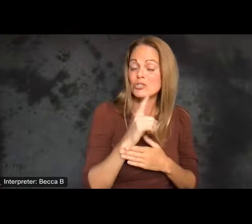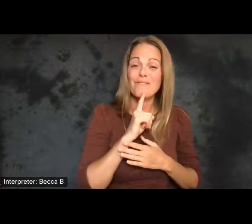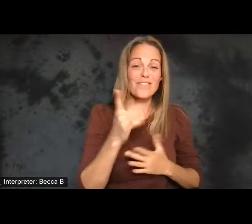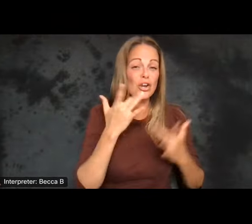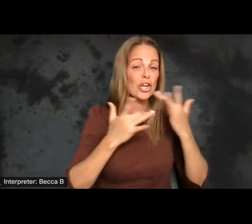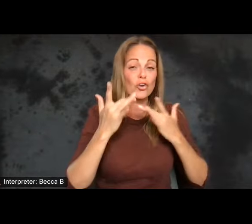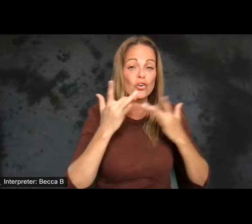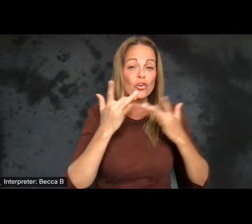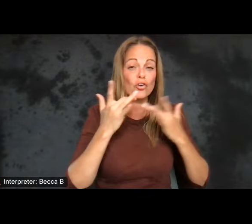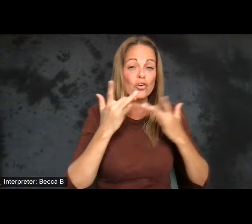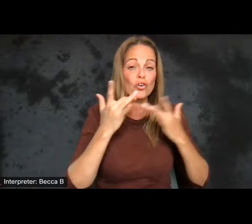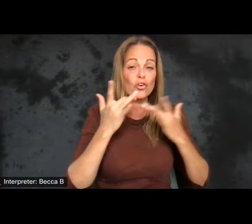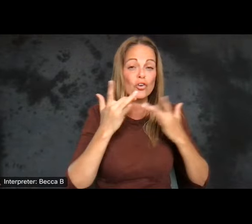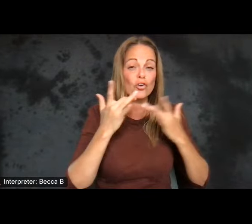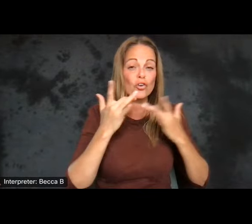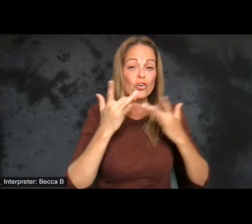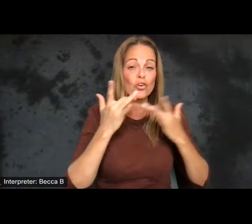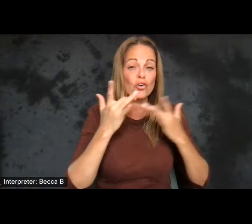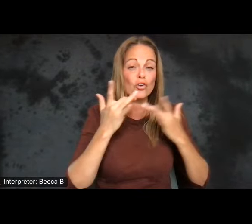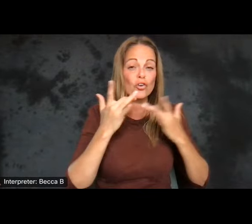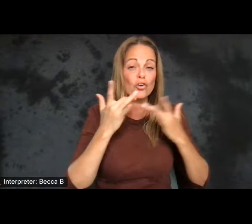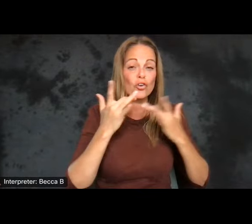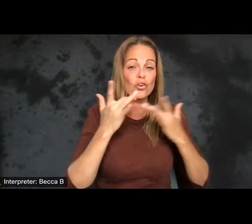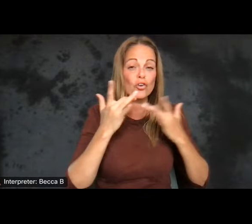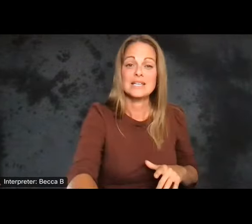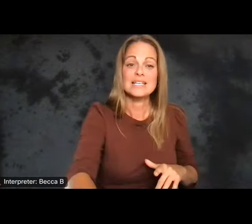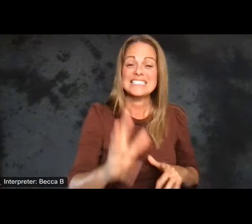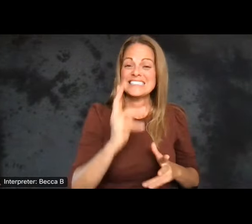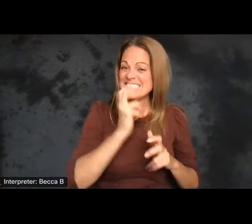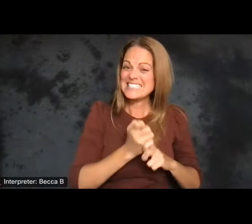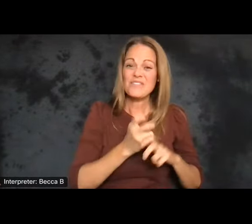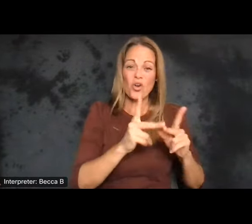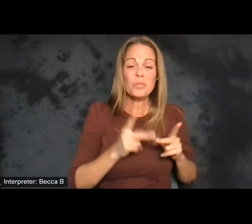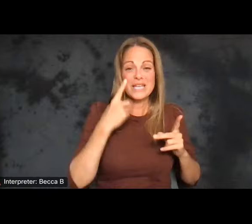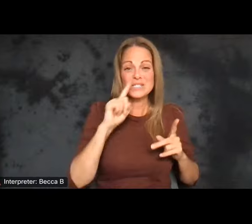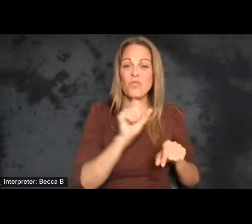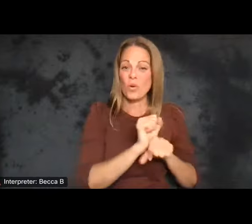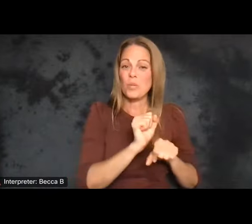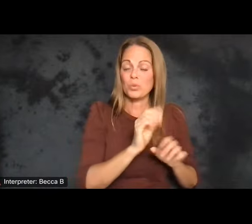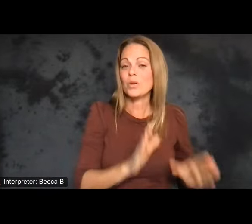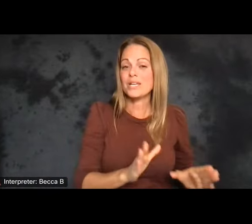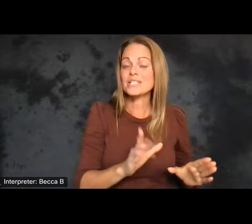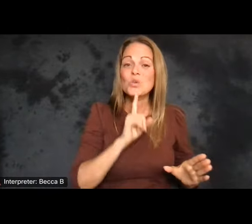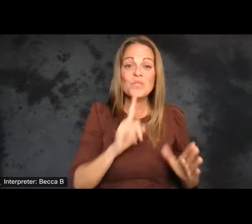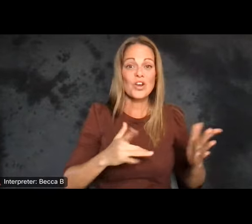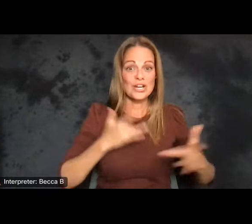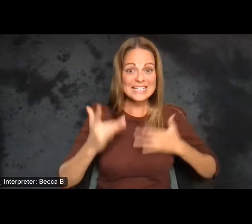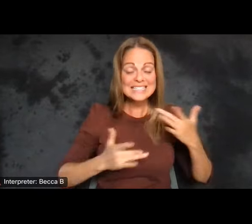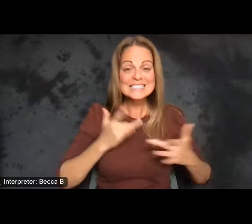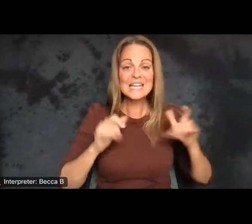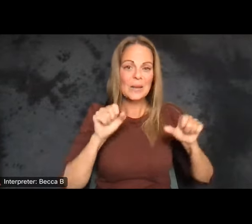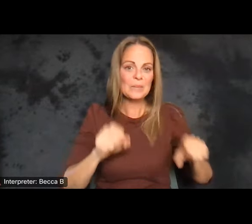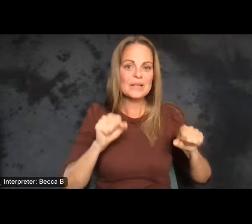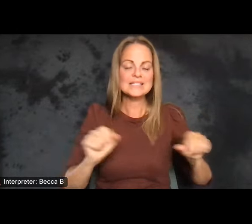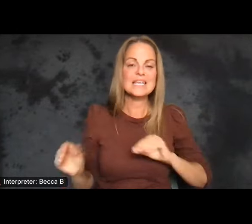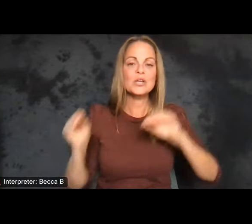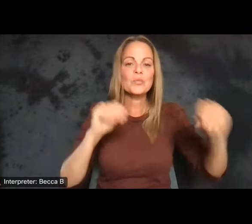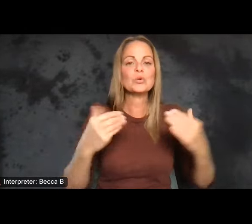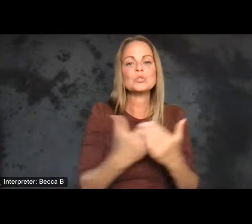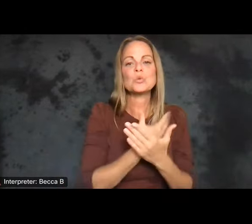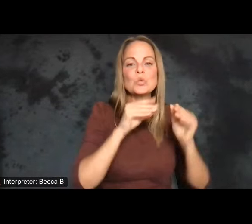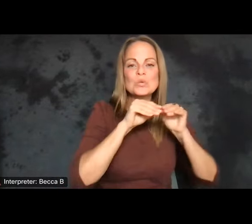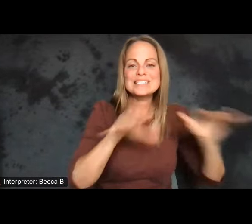in a tough stage, and it was a difficult place for those employees. So they are very excited about the ability of locating to a new dispatch center.